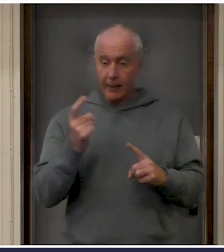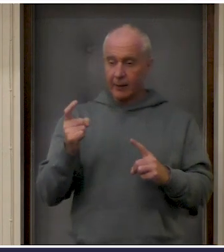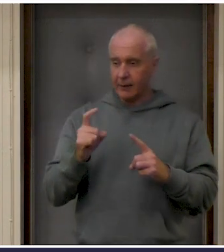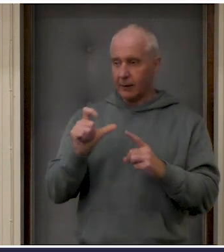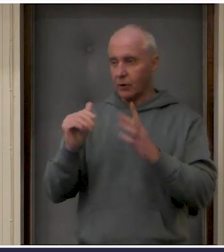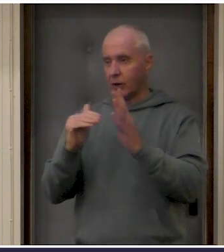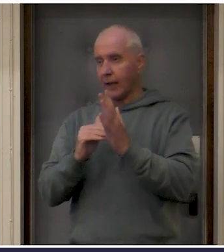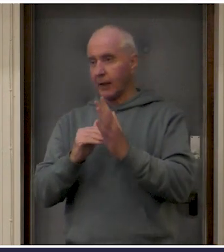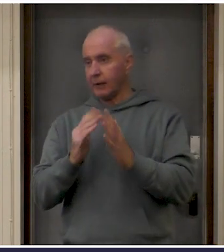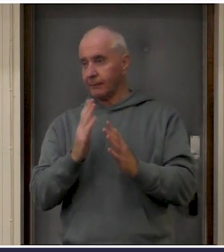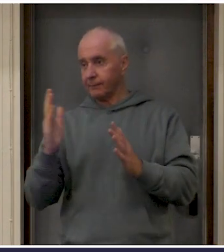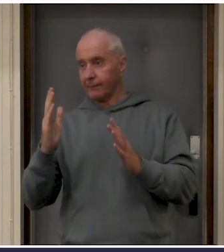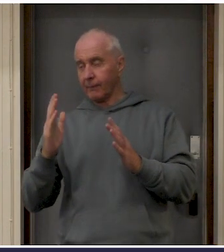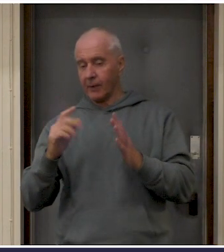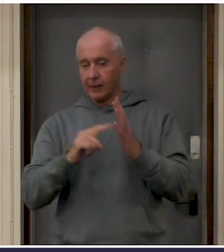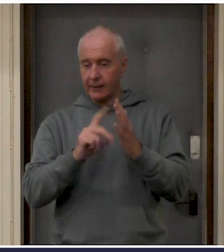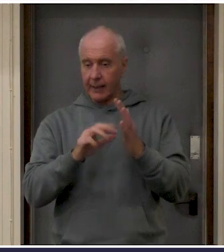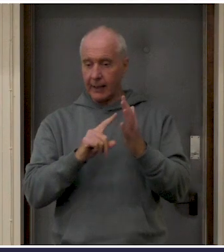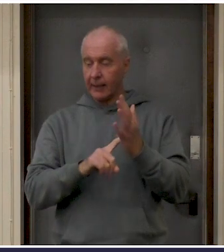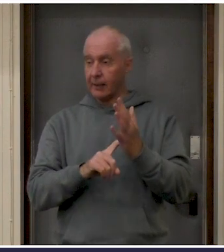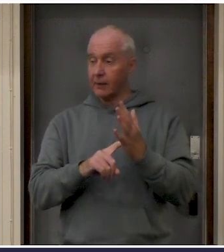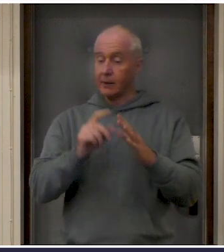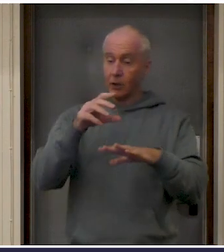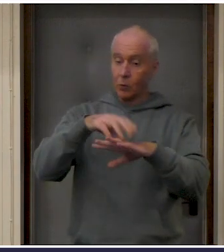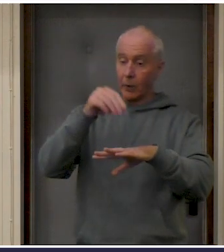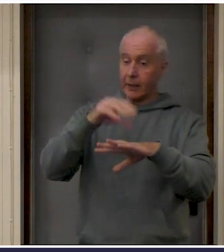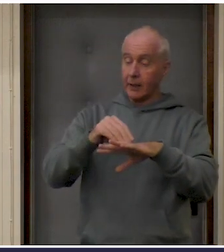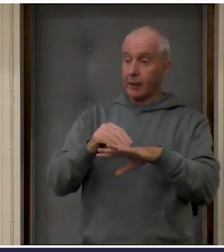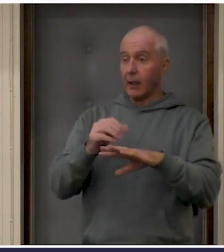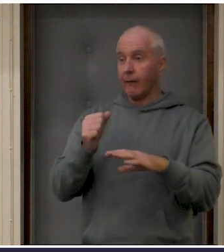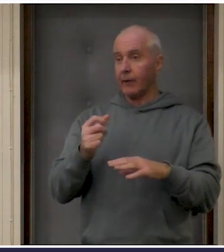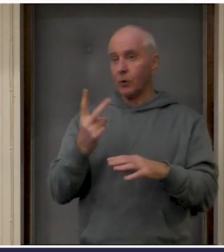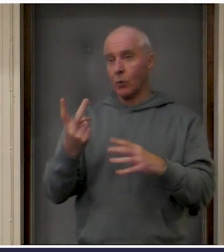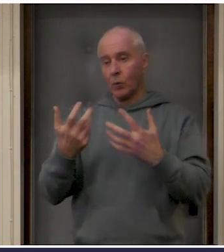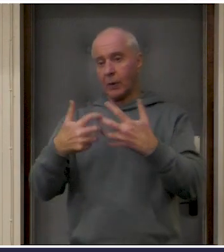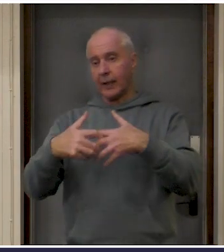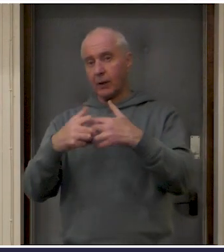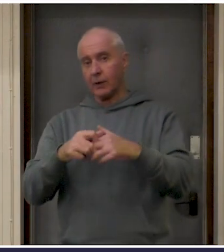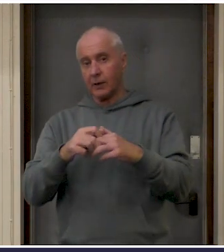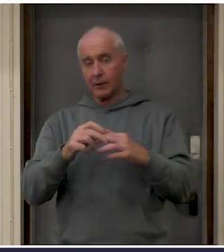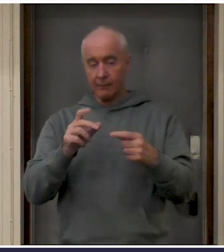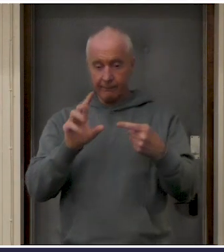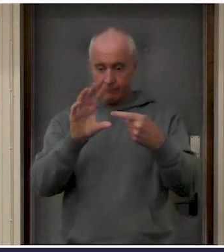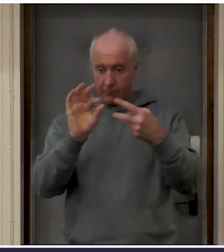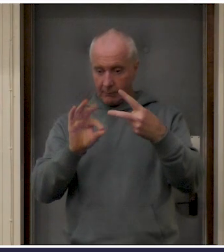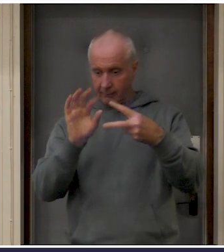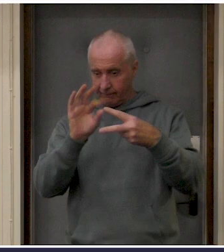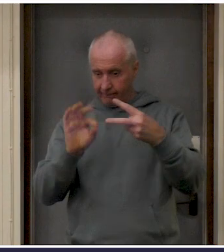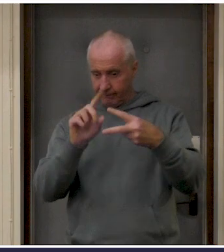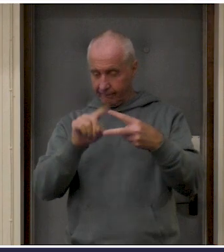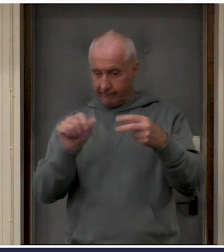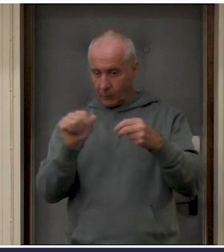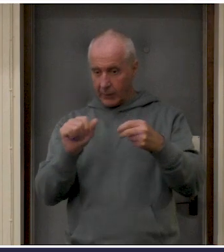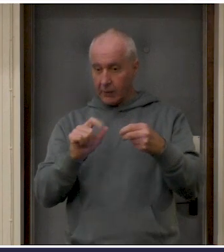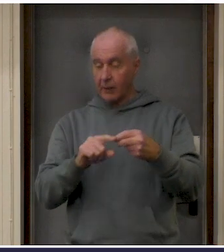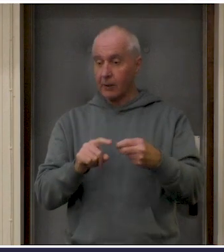in Temelin, South Bohemia, and Sweden there's 2 technologies left. They down select early next year. They are the